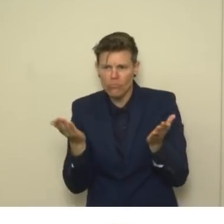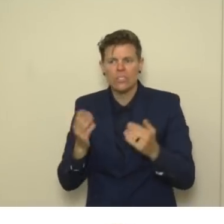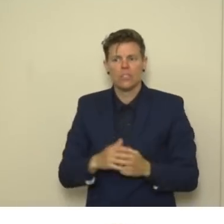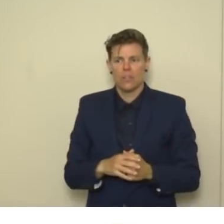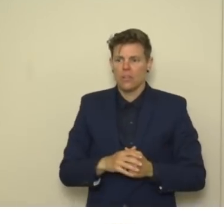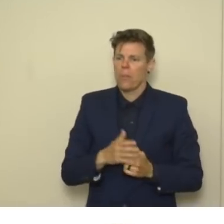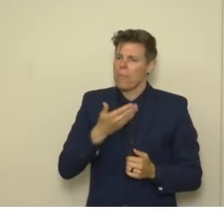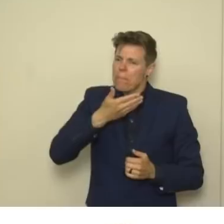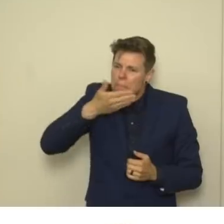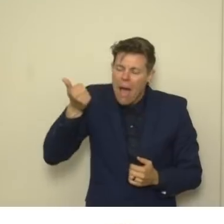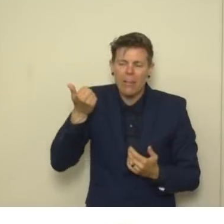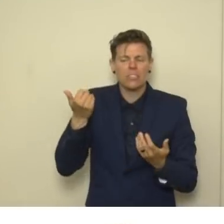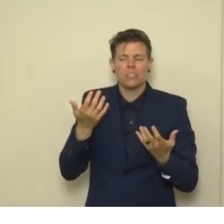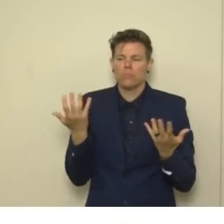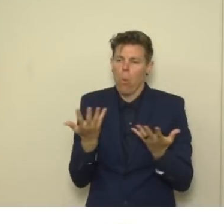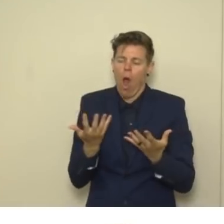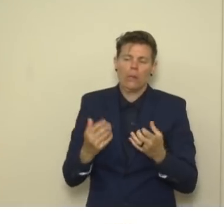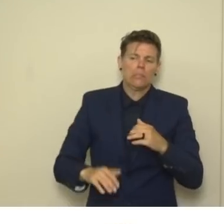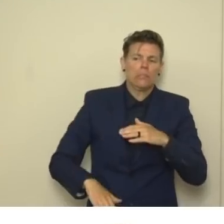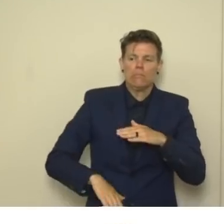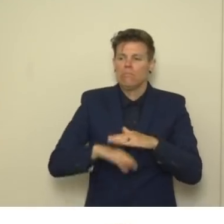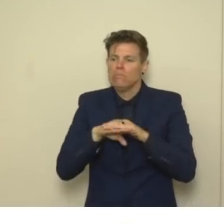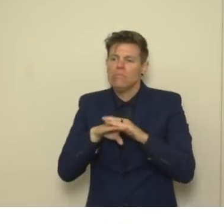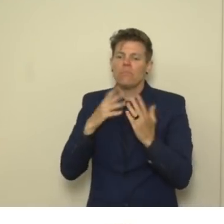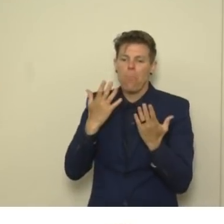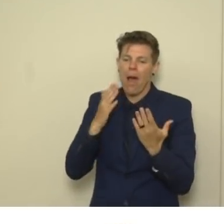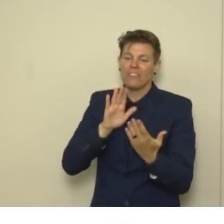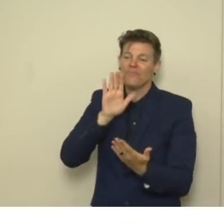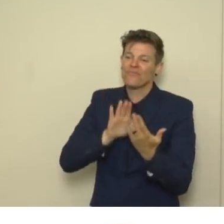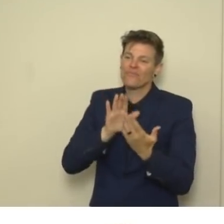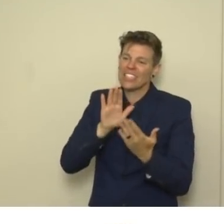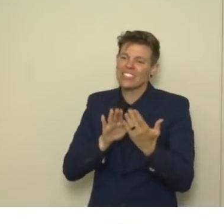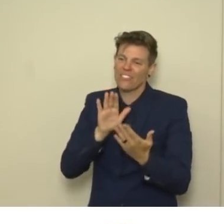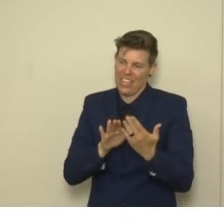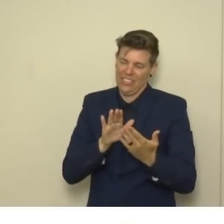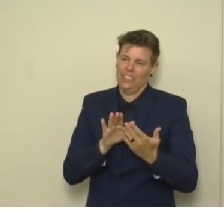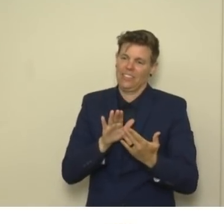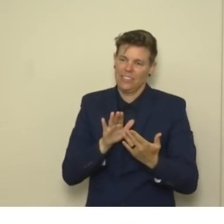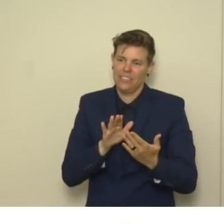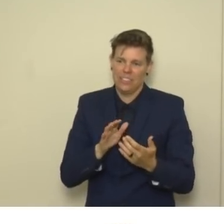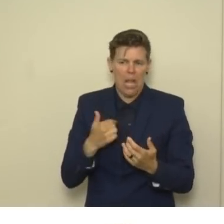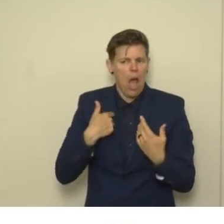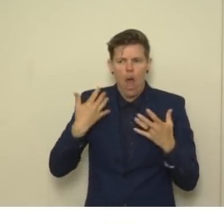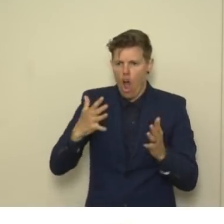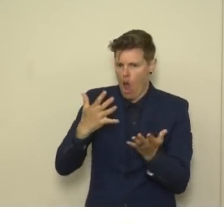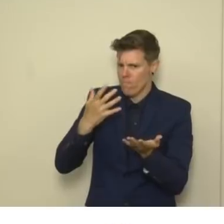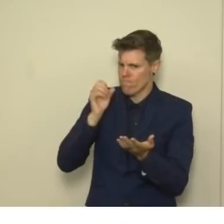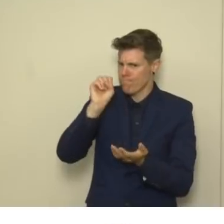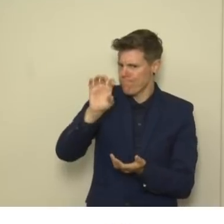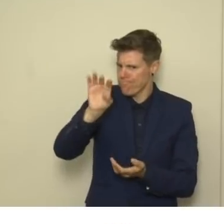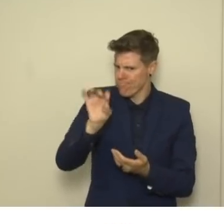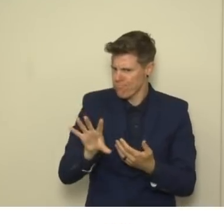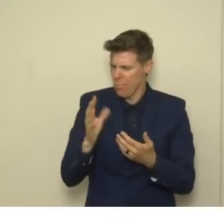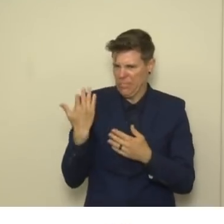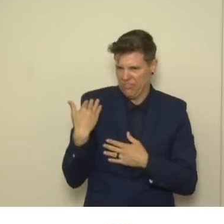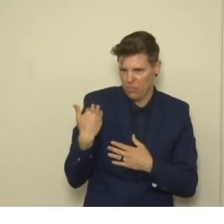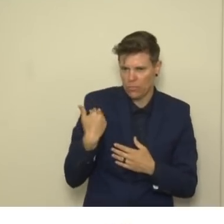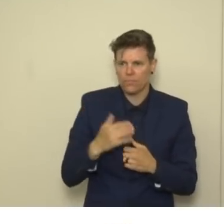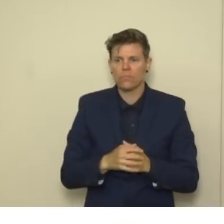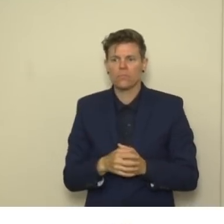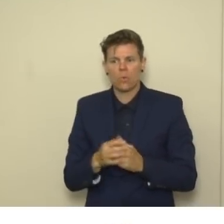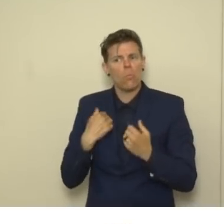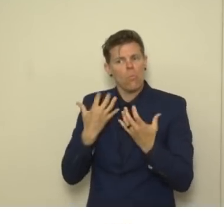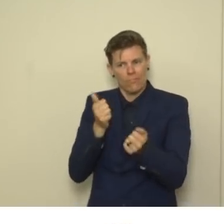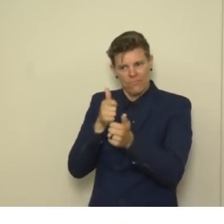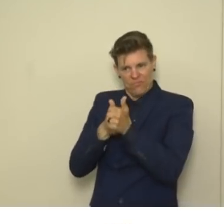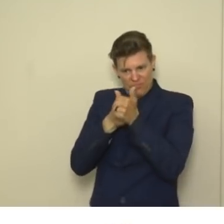in-person learning opportunities. Talked about that in the prior slide. We are making decisions based on science and data. And why am I